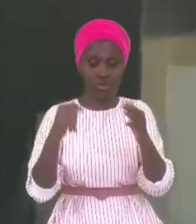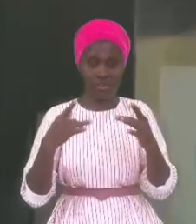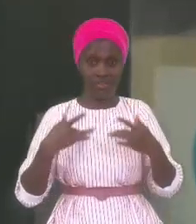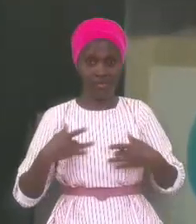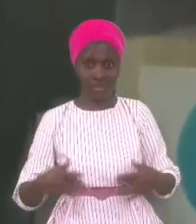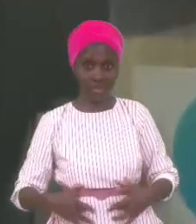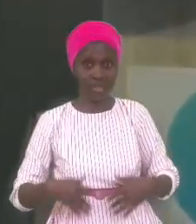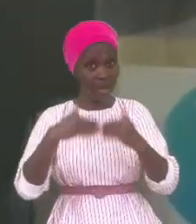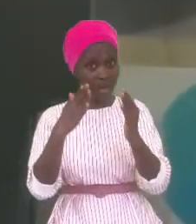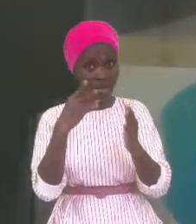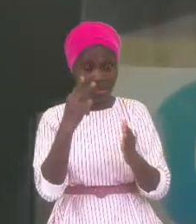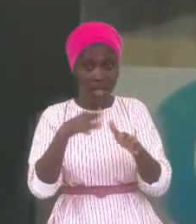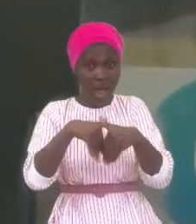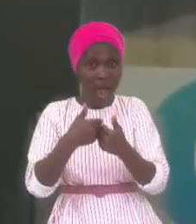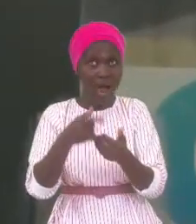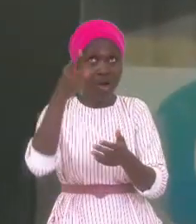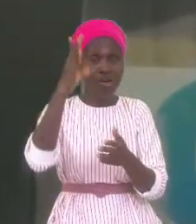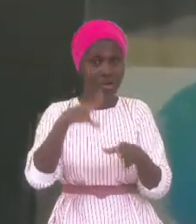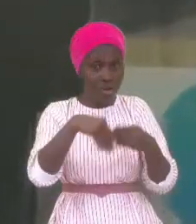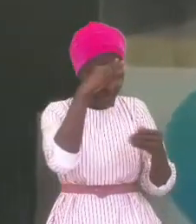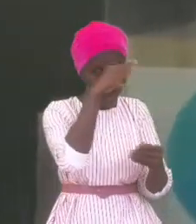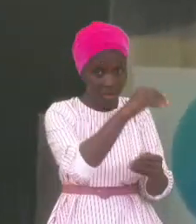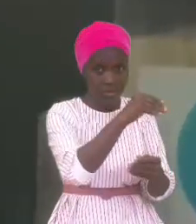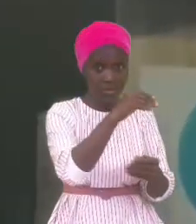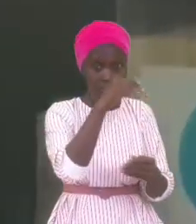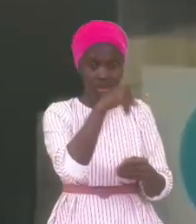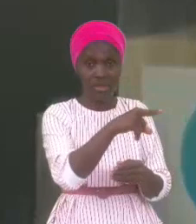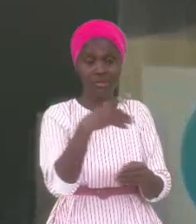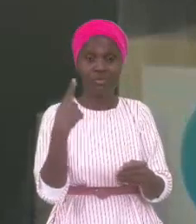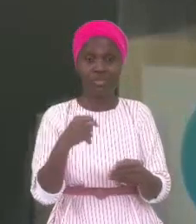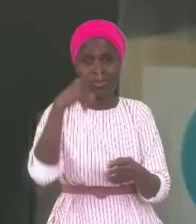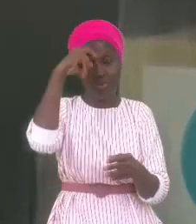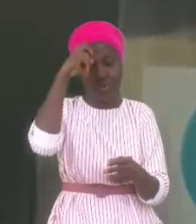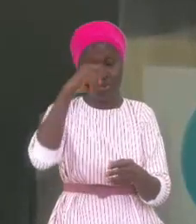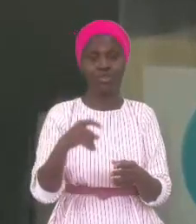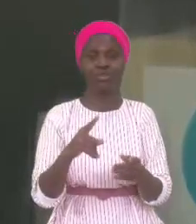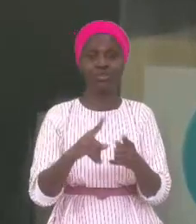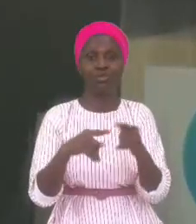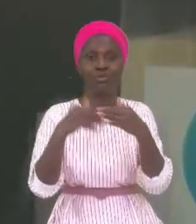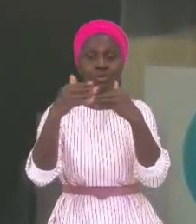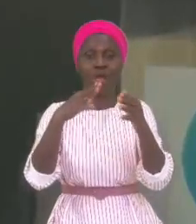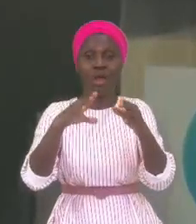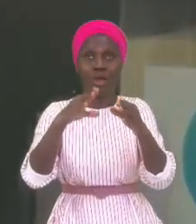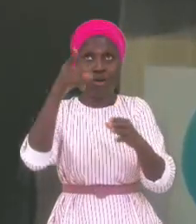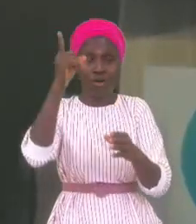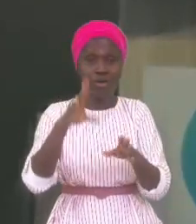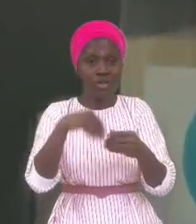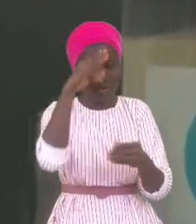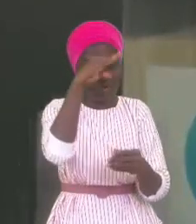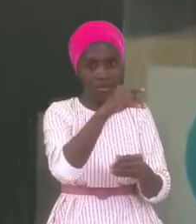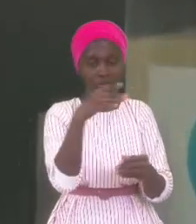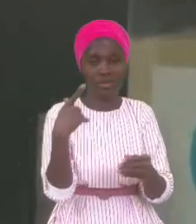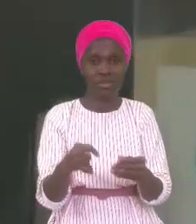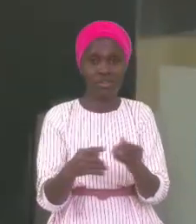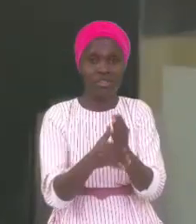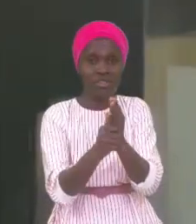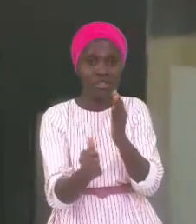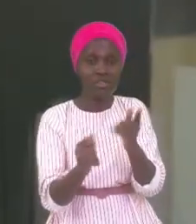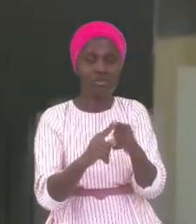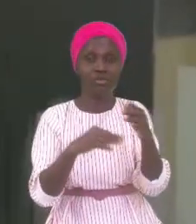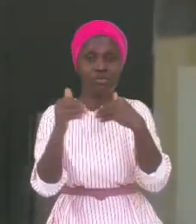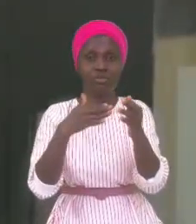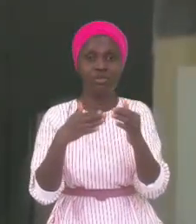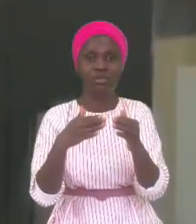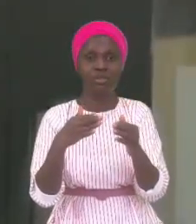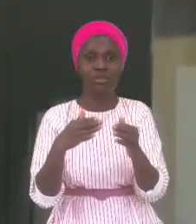wisdom, and God gave him the spirit, and God gave him the skill, and was able to build. Okay, if Bezaleel had